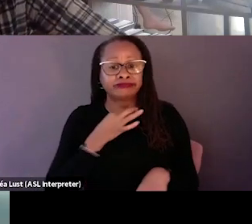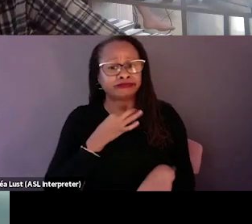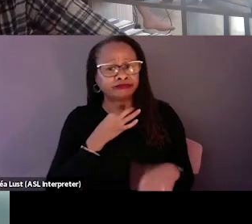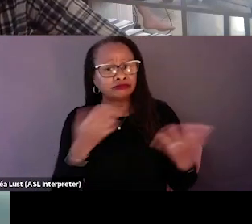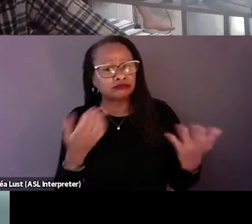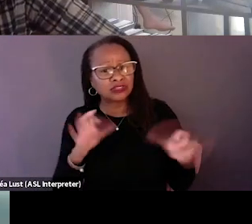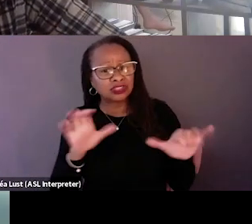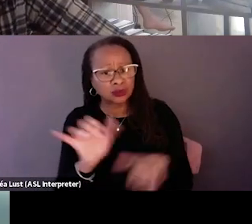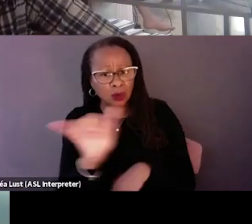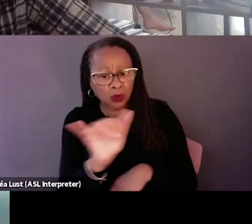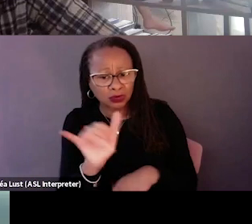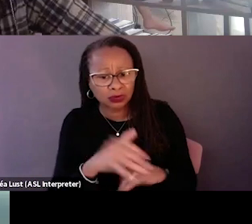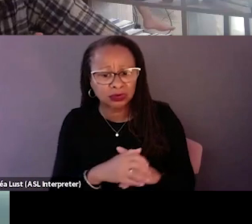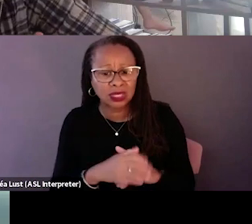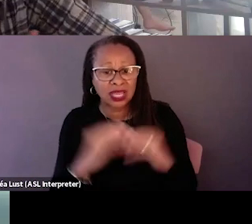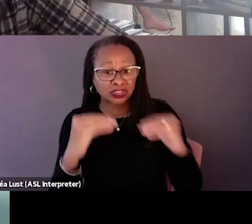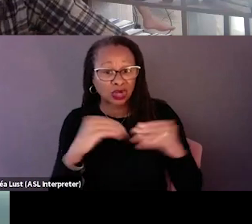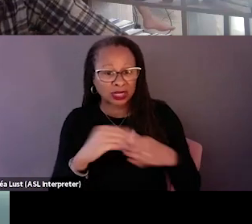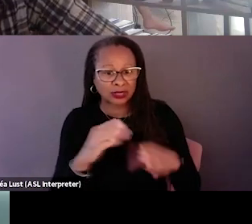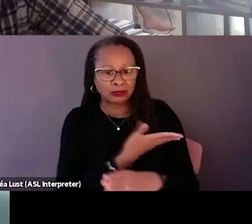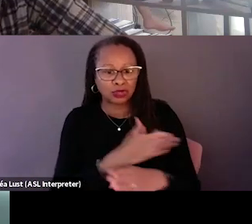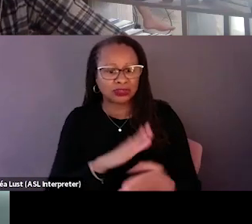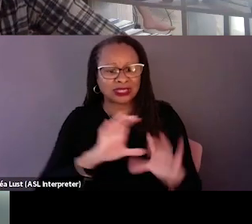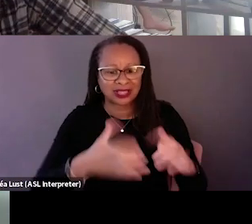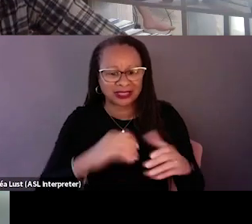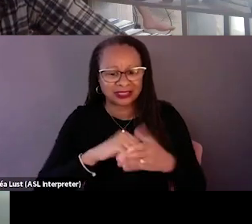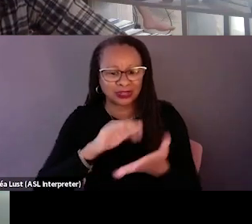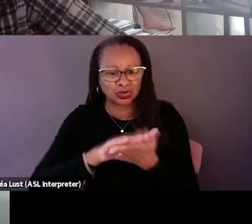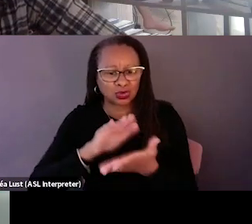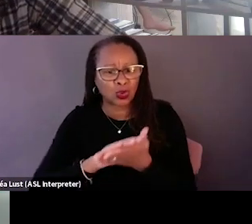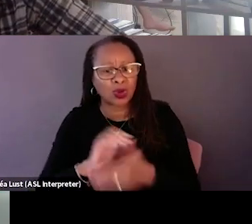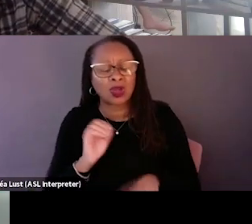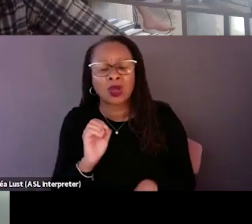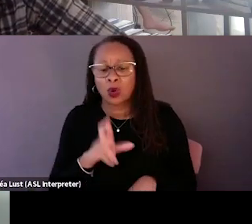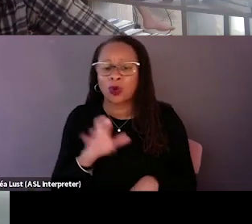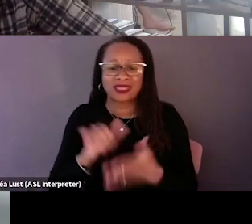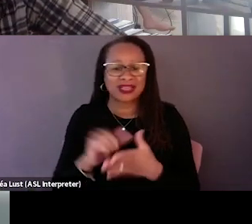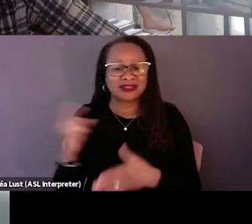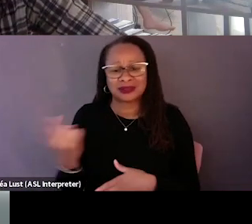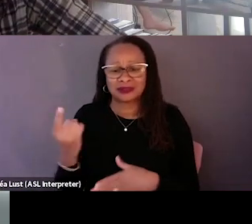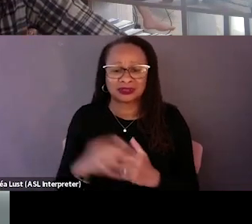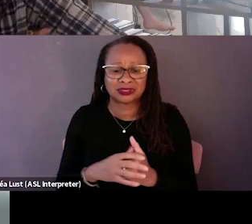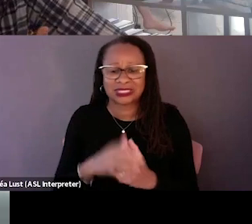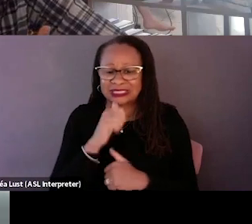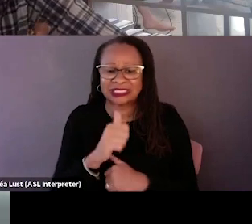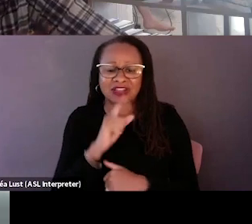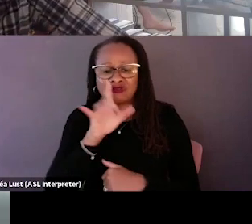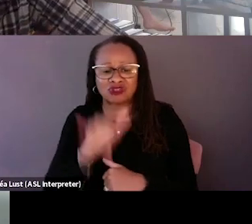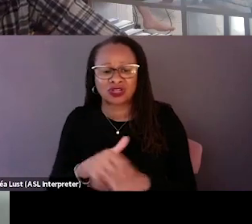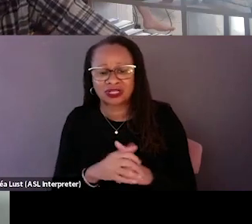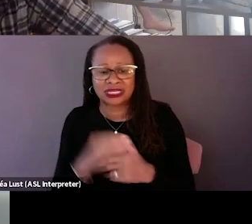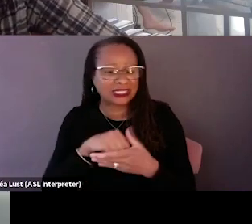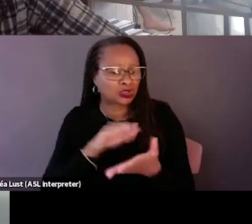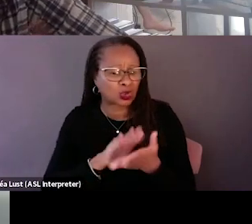also, is it taught in music classes at all in schools? Or is it something that's not really in